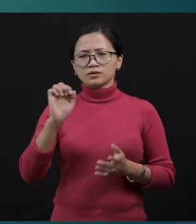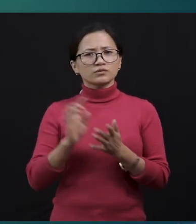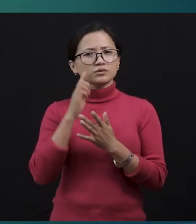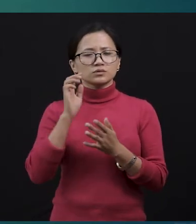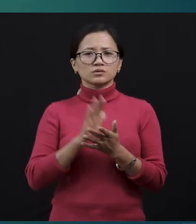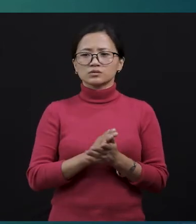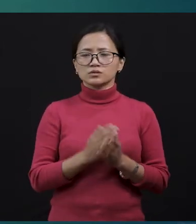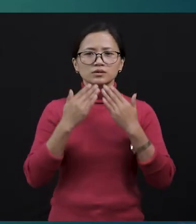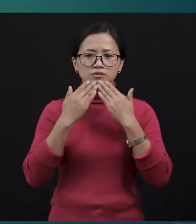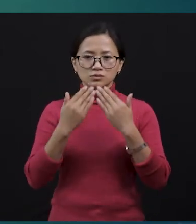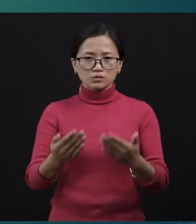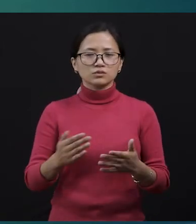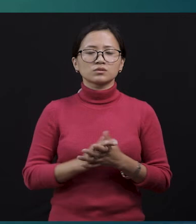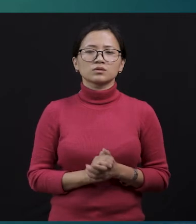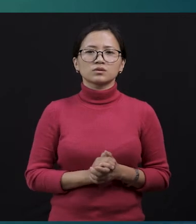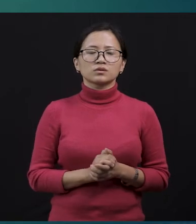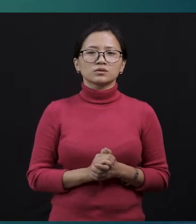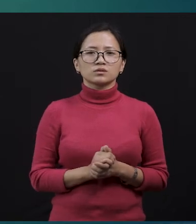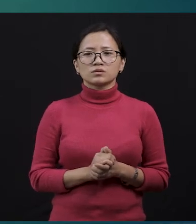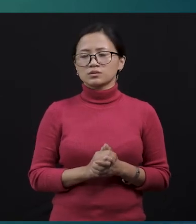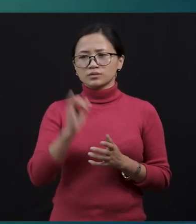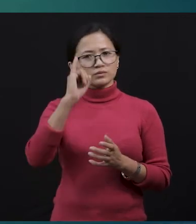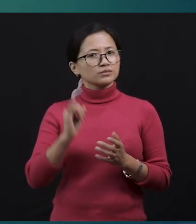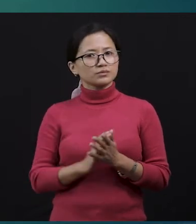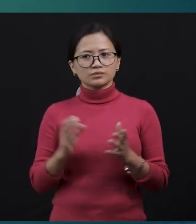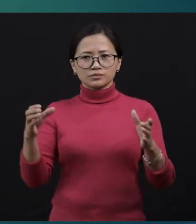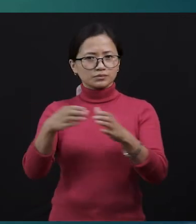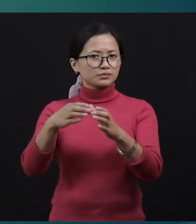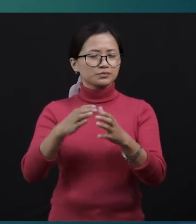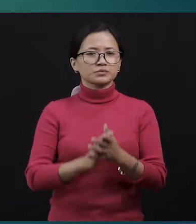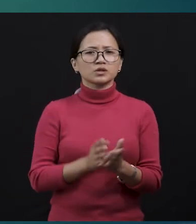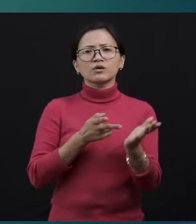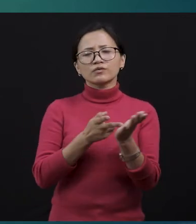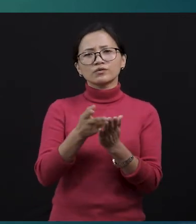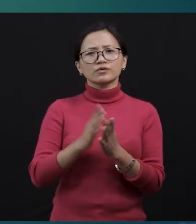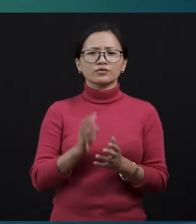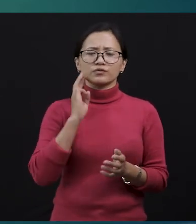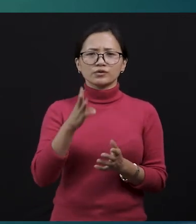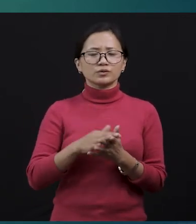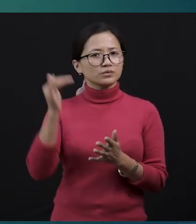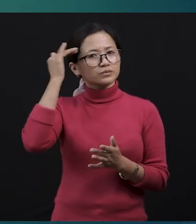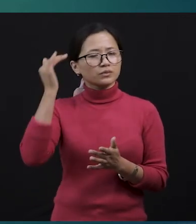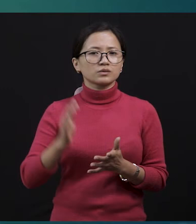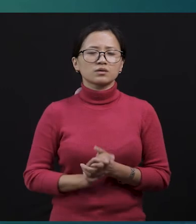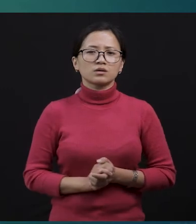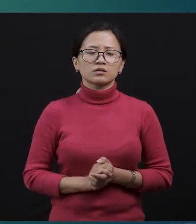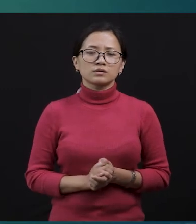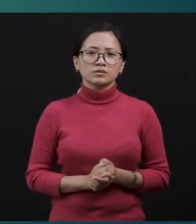your school, you might have been bullied because you are from a weaker group or from a village which is not very well known.